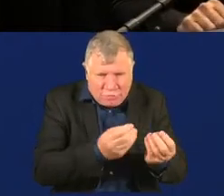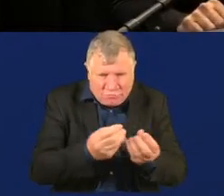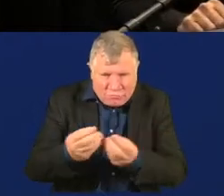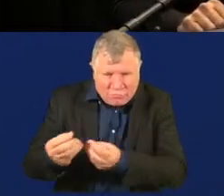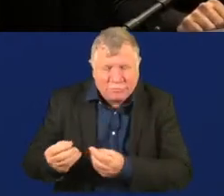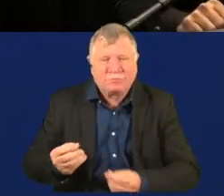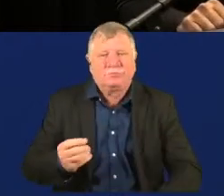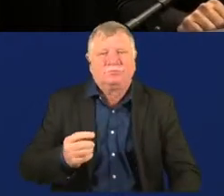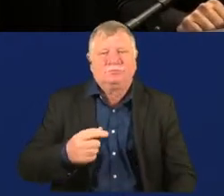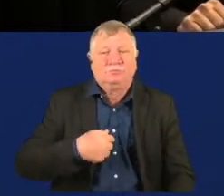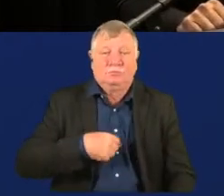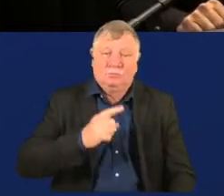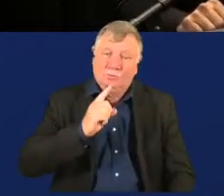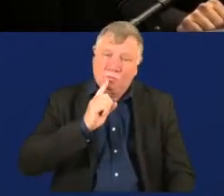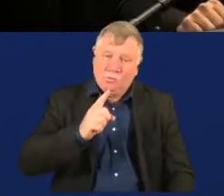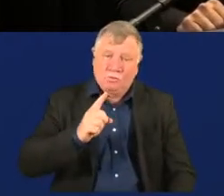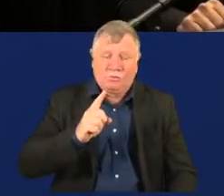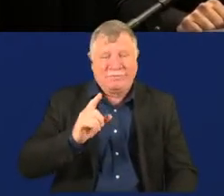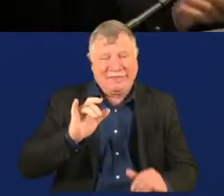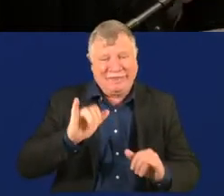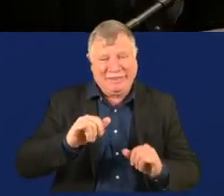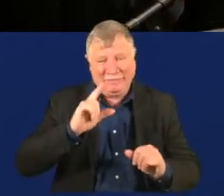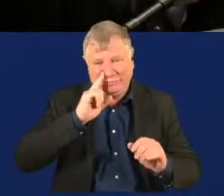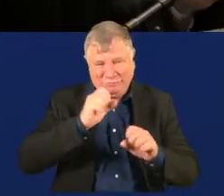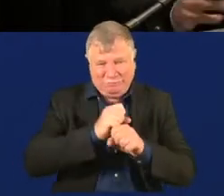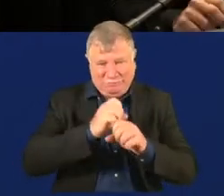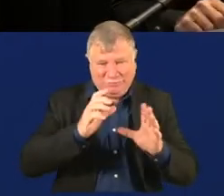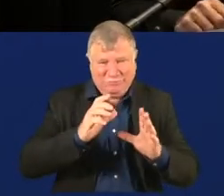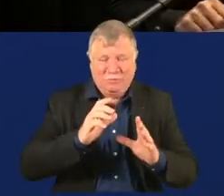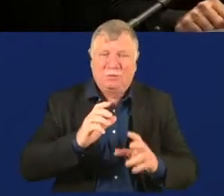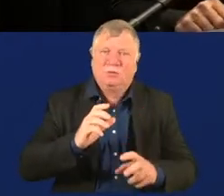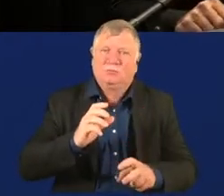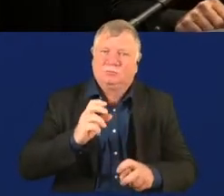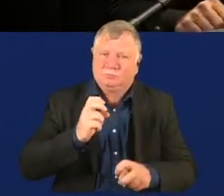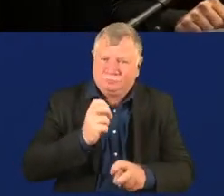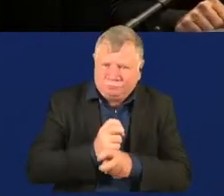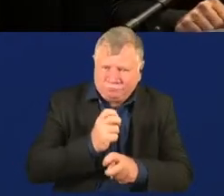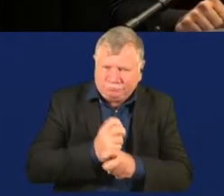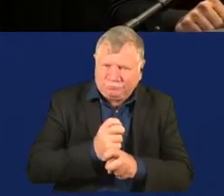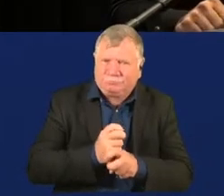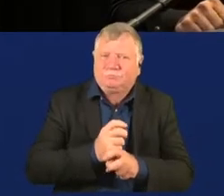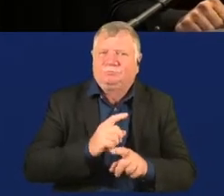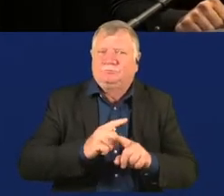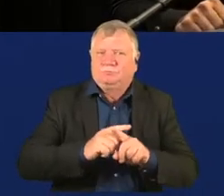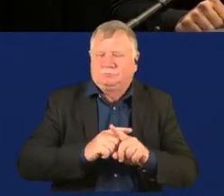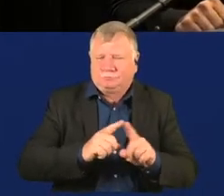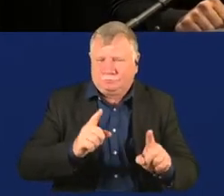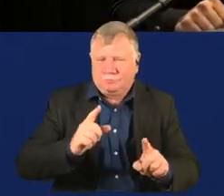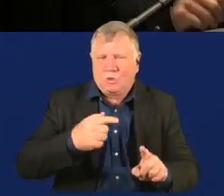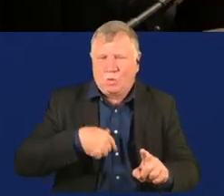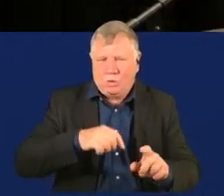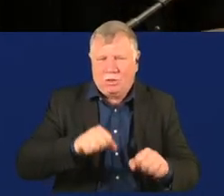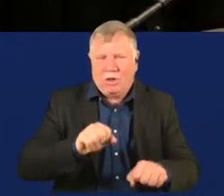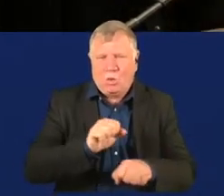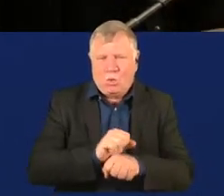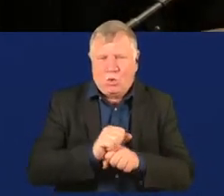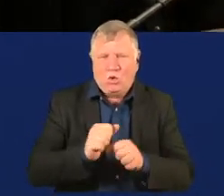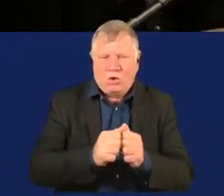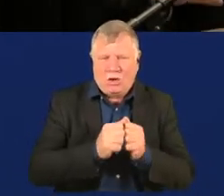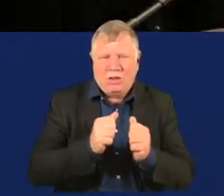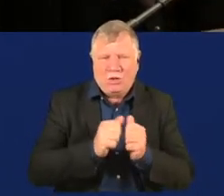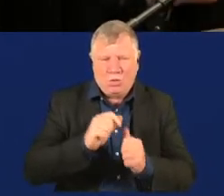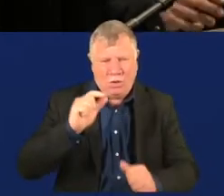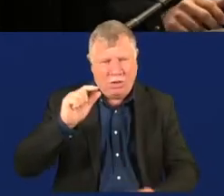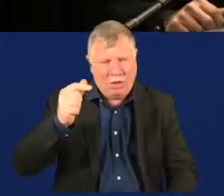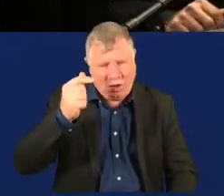is grim, there are things we can do together with the government that are what many